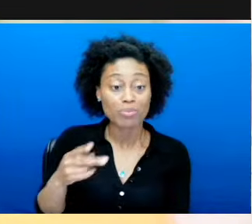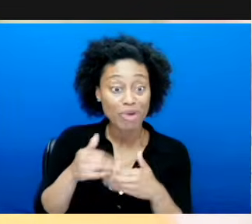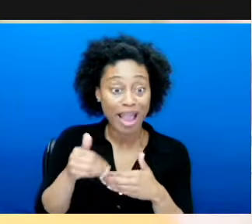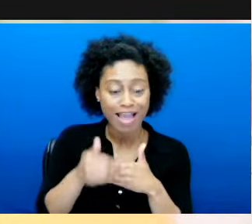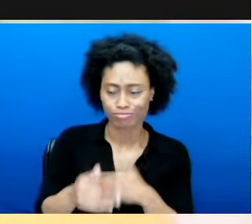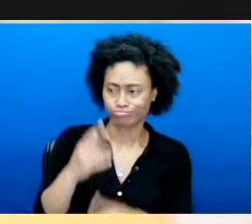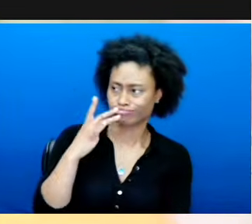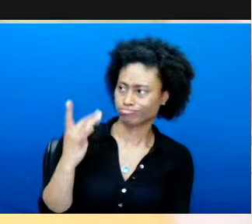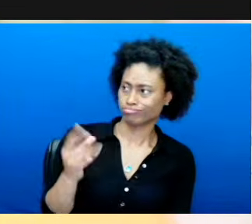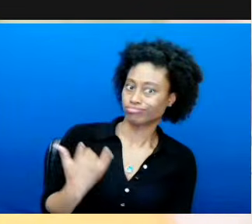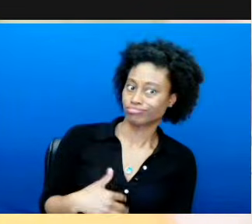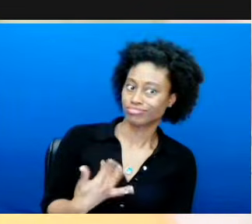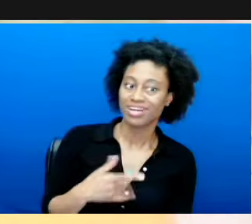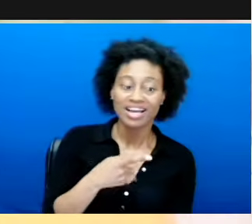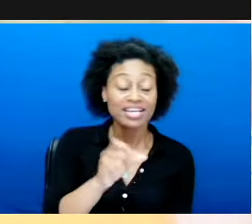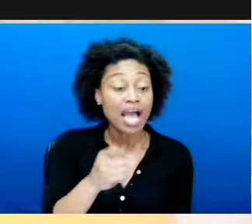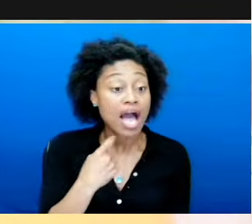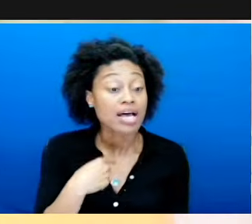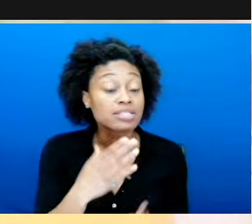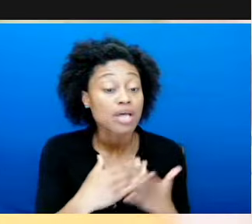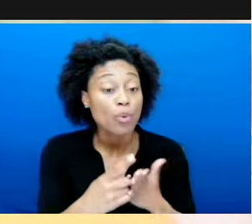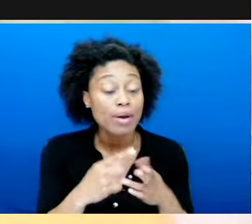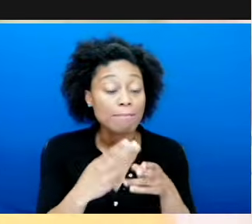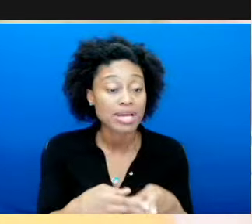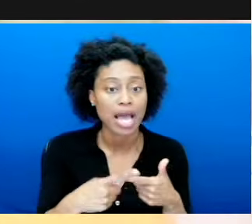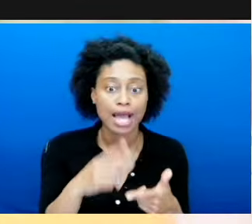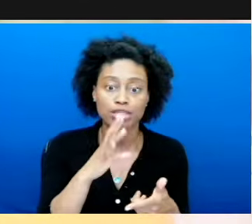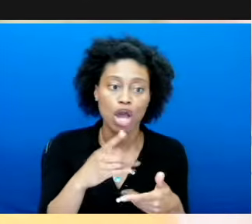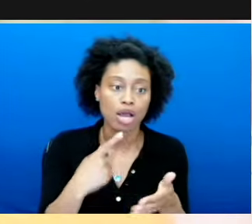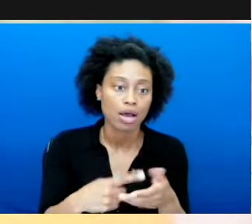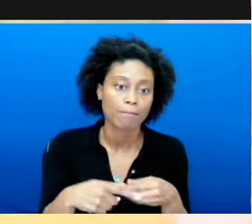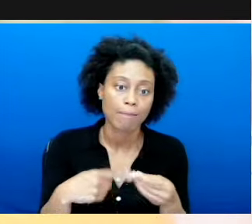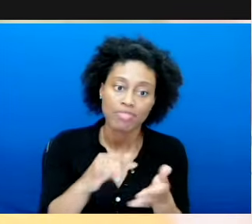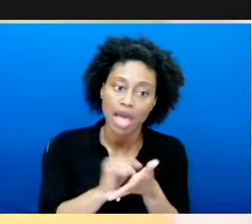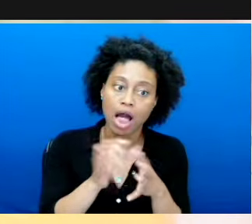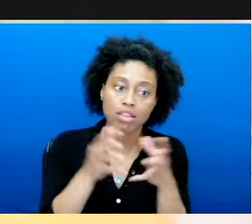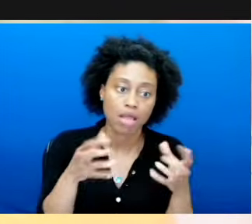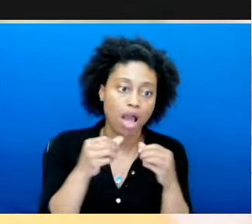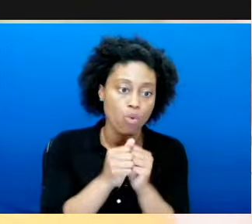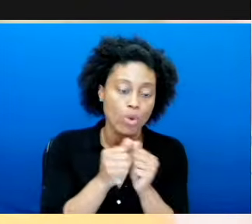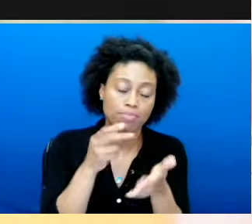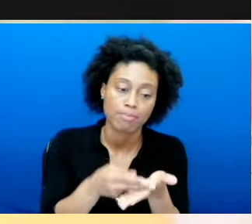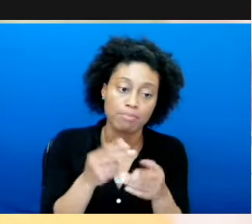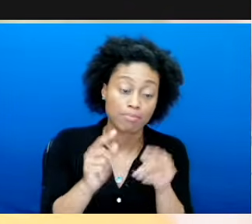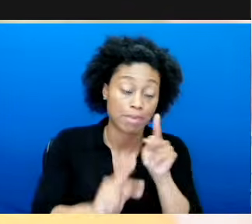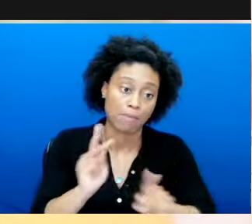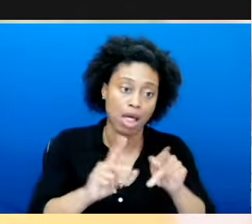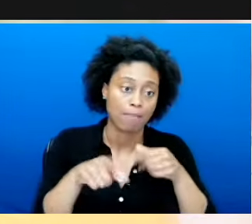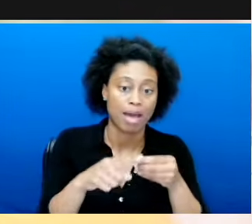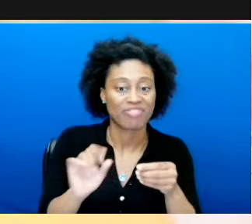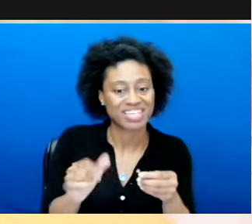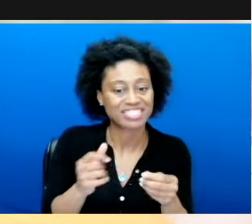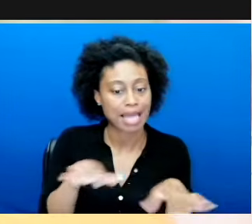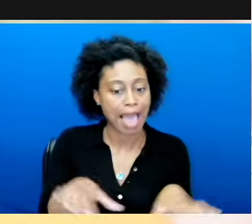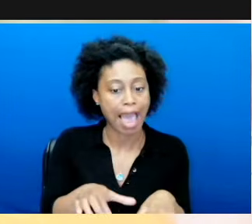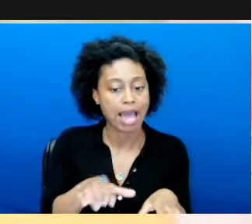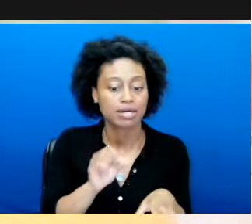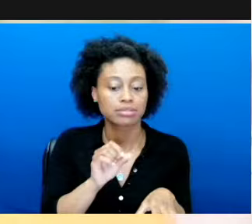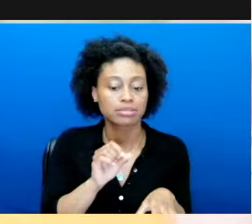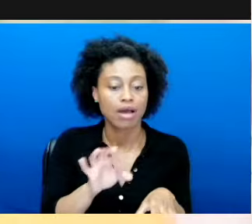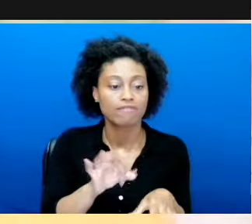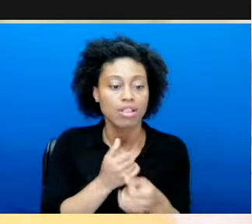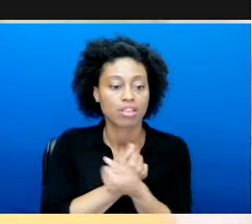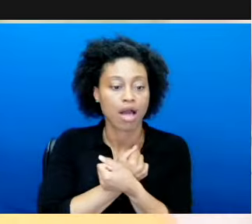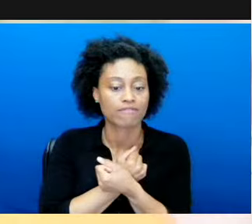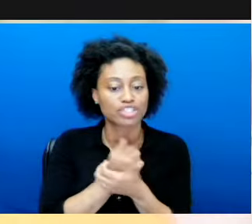Yeah, and somebody mentioned, I talk about that a lot with people, about it being an act of love Mm. as far as food,